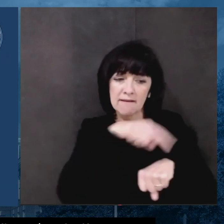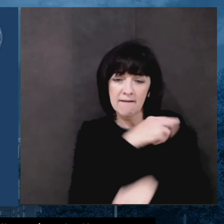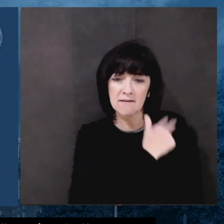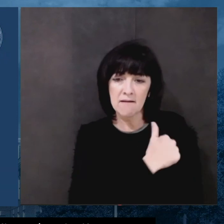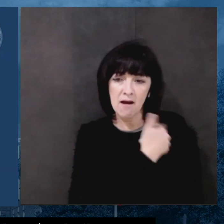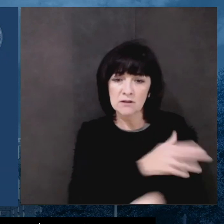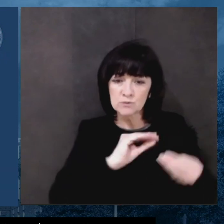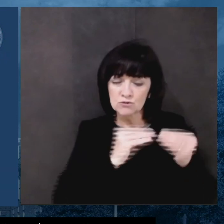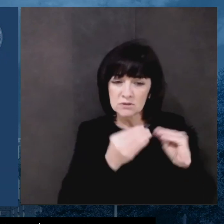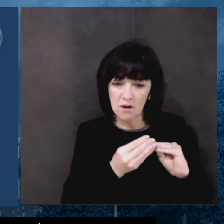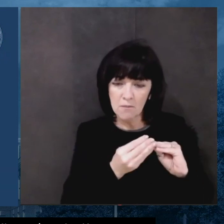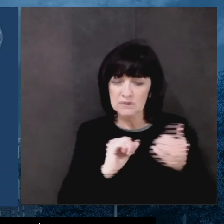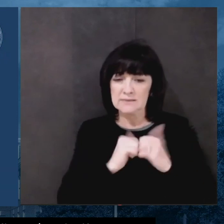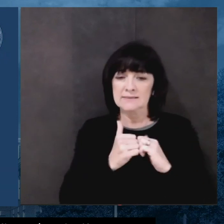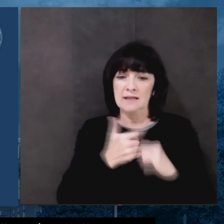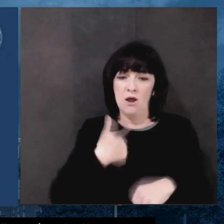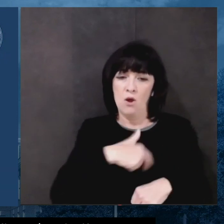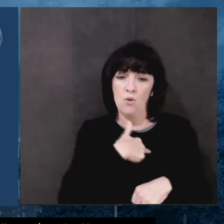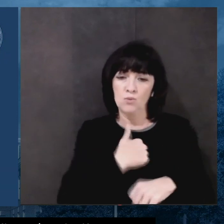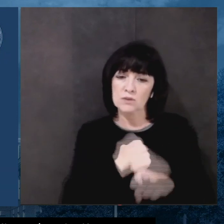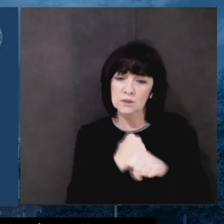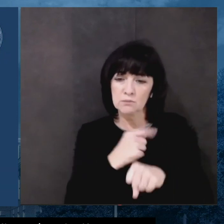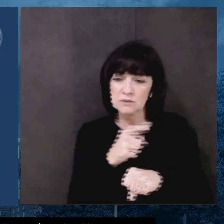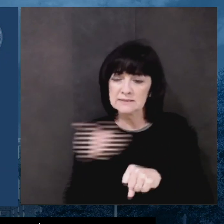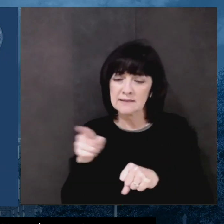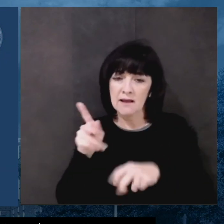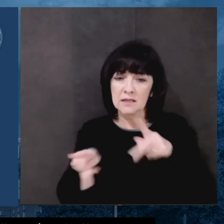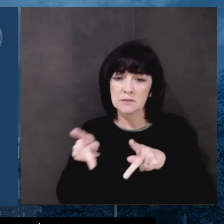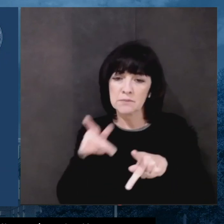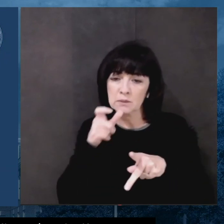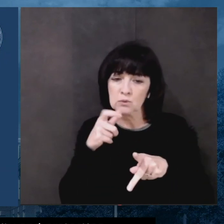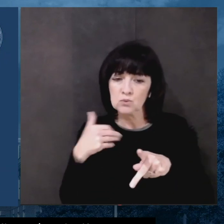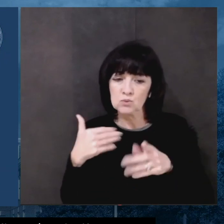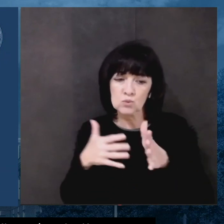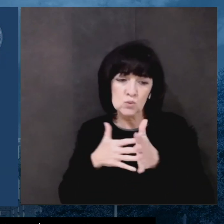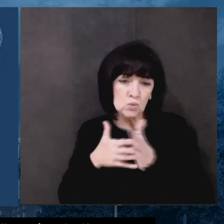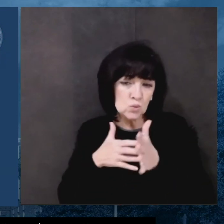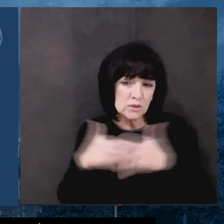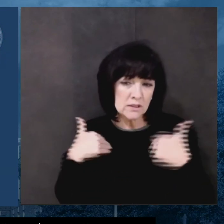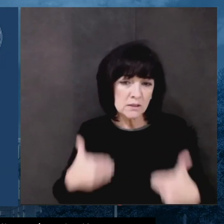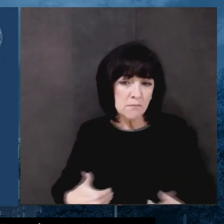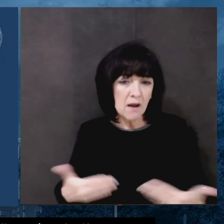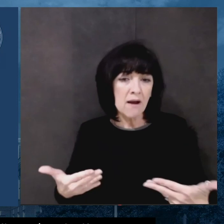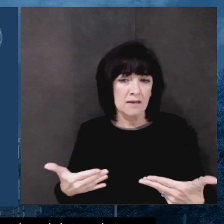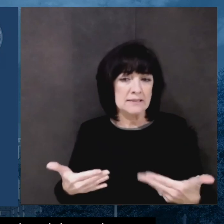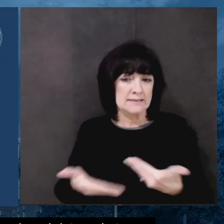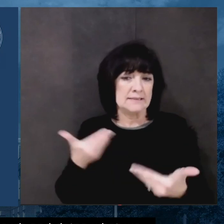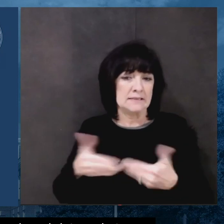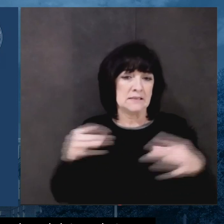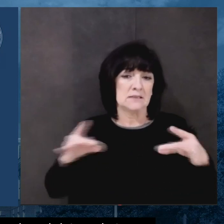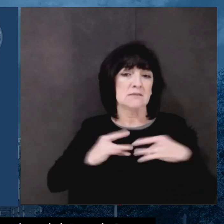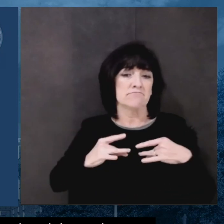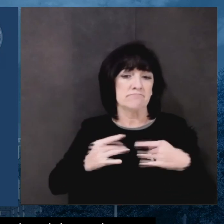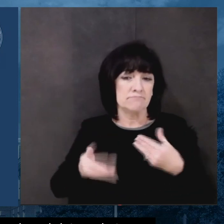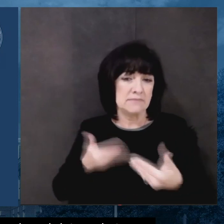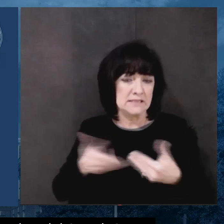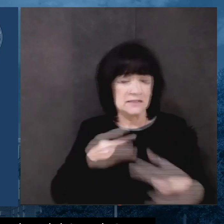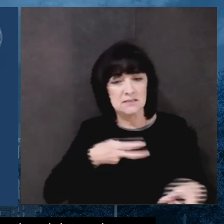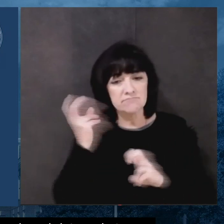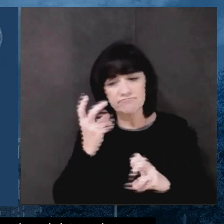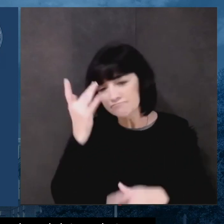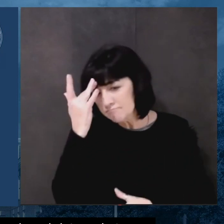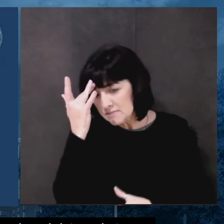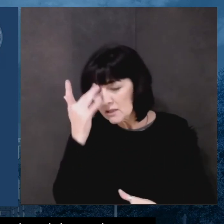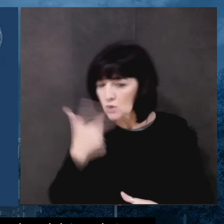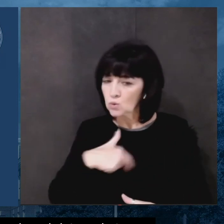populations, flattening that curve and doing what we can to have a healthy community and a